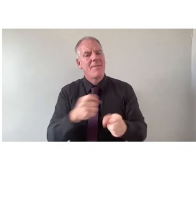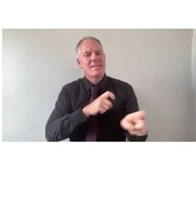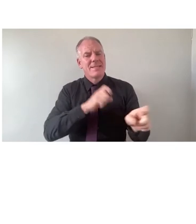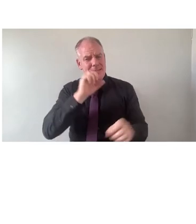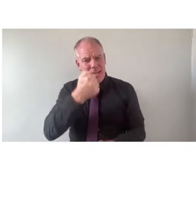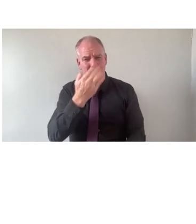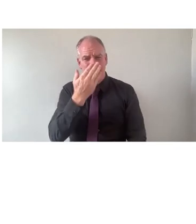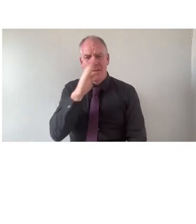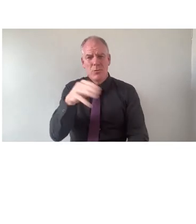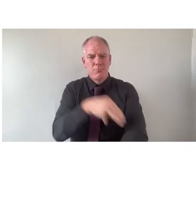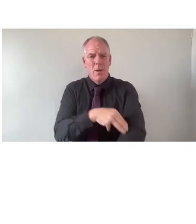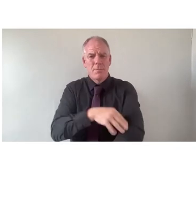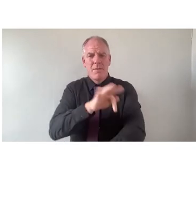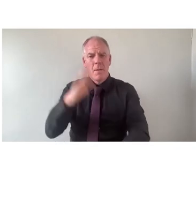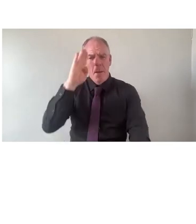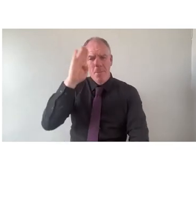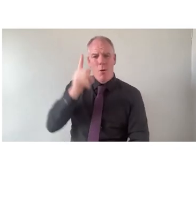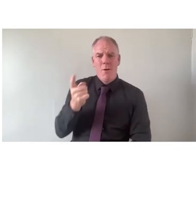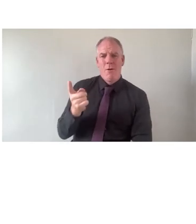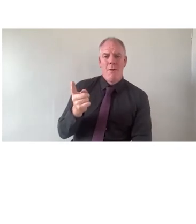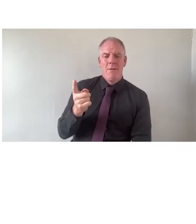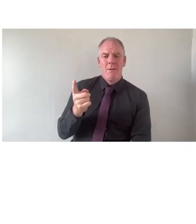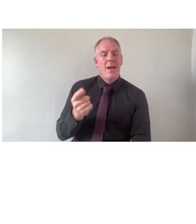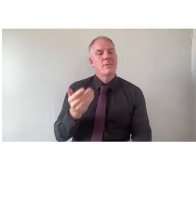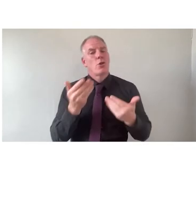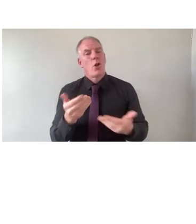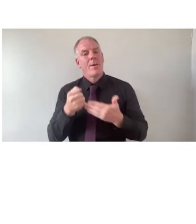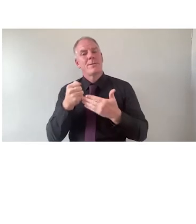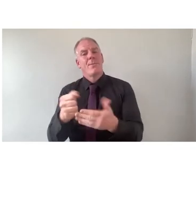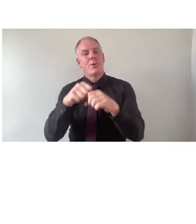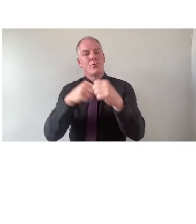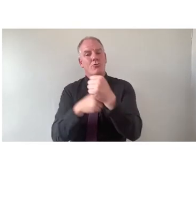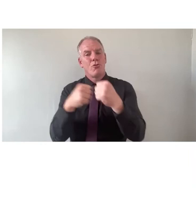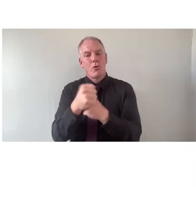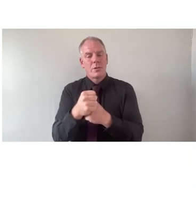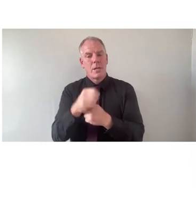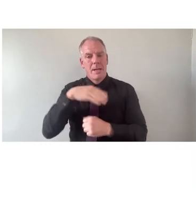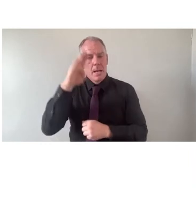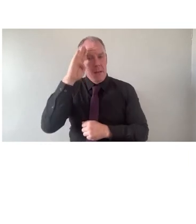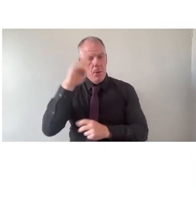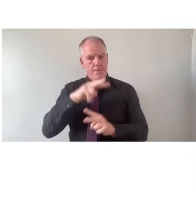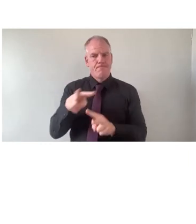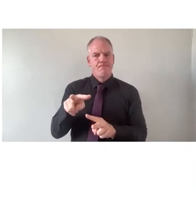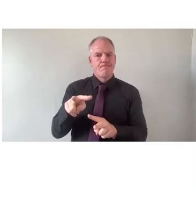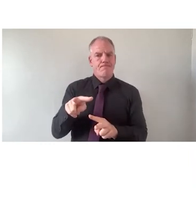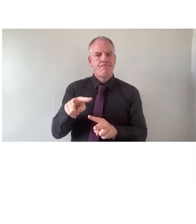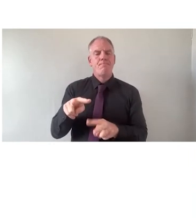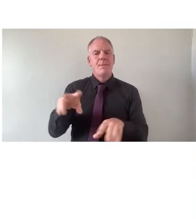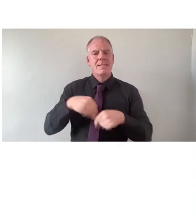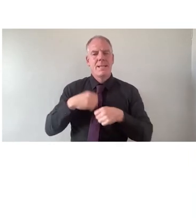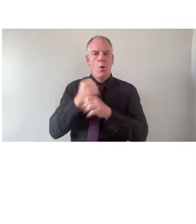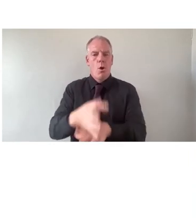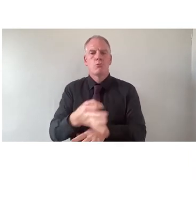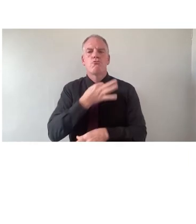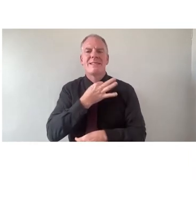barriers amongst employers. And unfortunately, the current support structure pushes employers to take all of the risk and